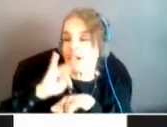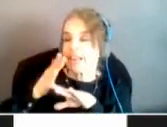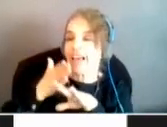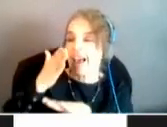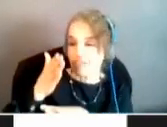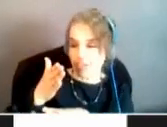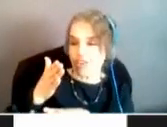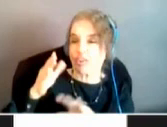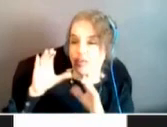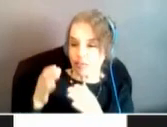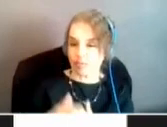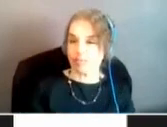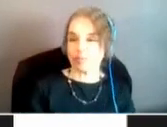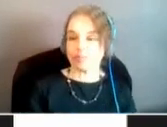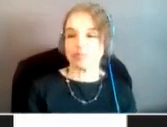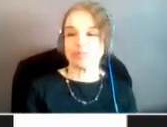today's presentation.